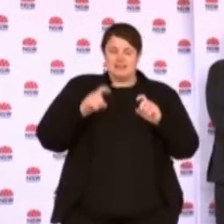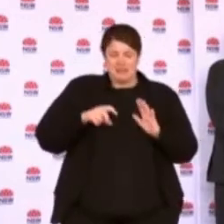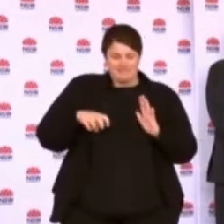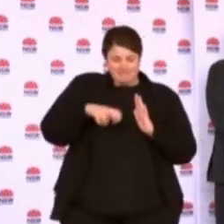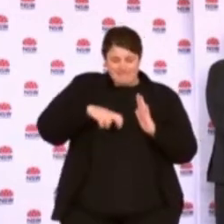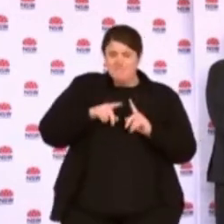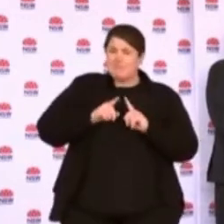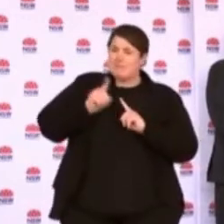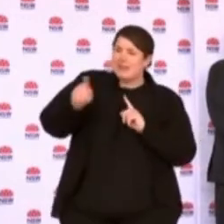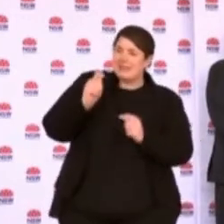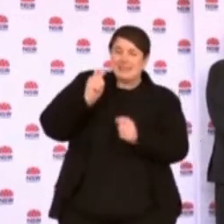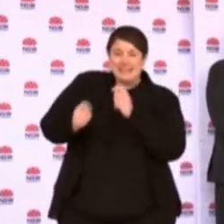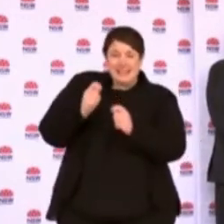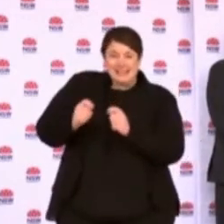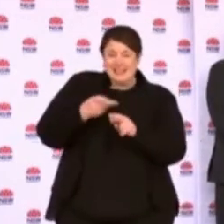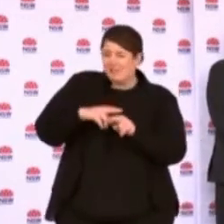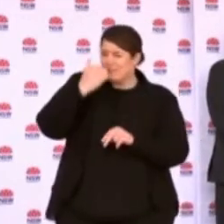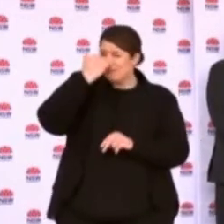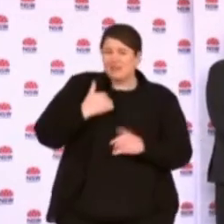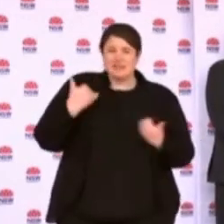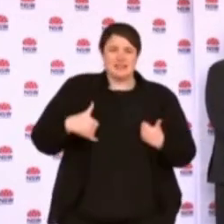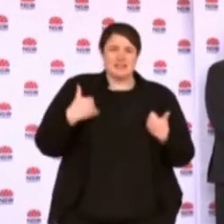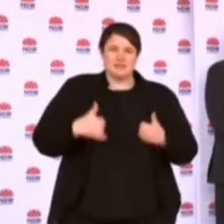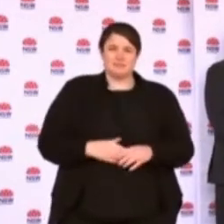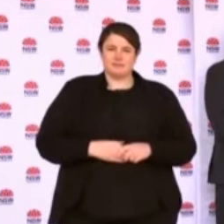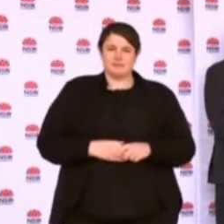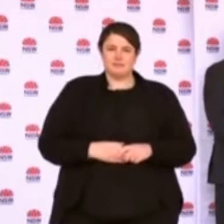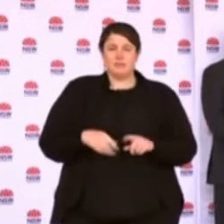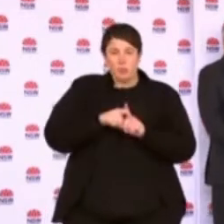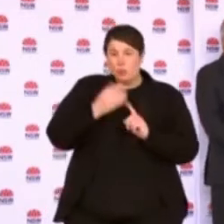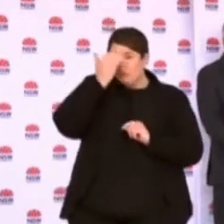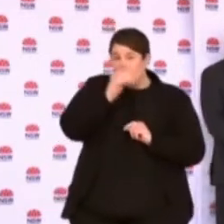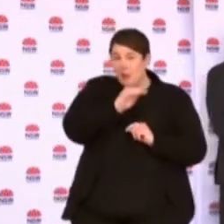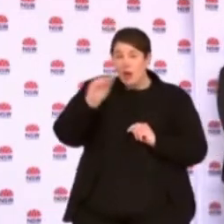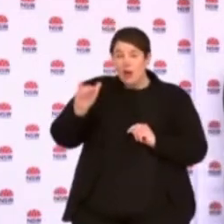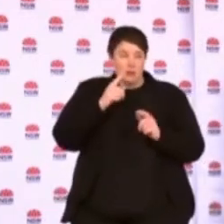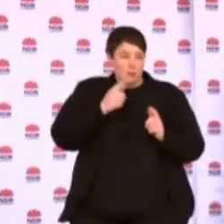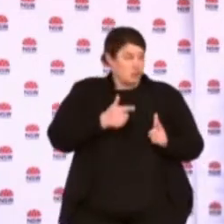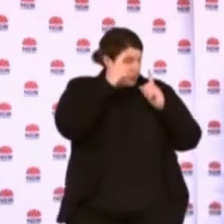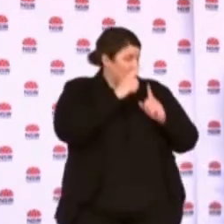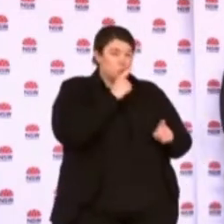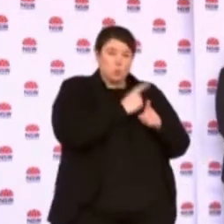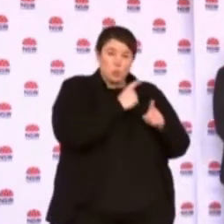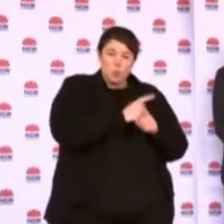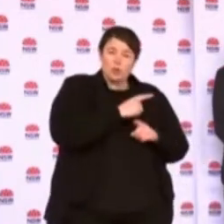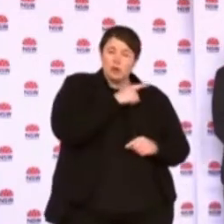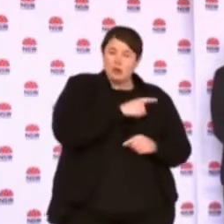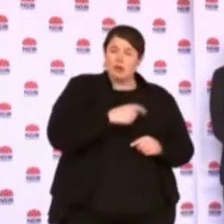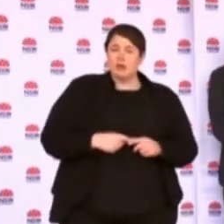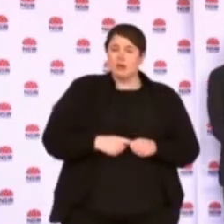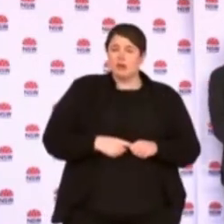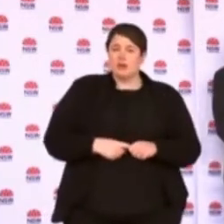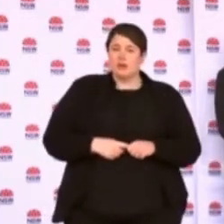isolated, get tested if you have the most minimal symptoms. Just to reiterate the Premier's comments, what we